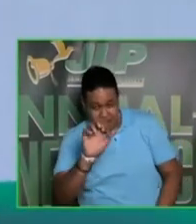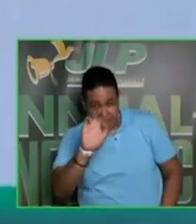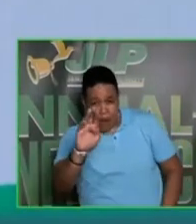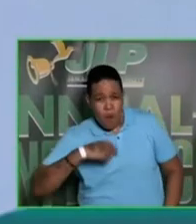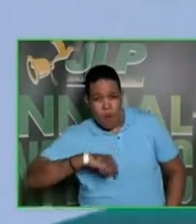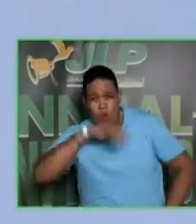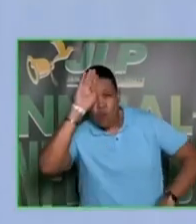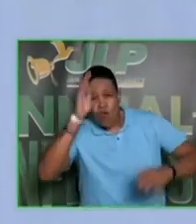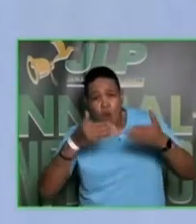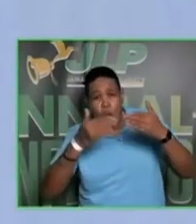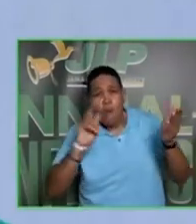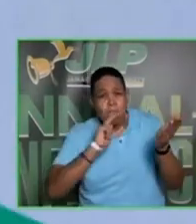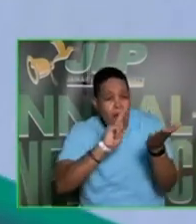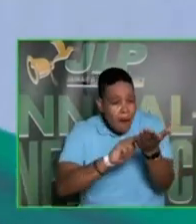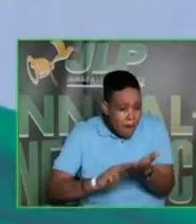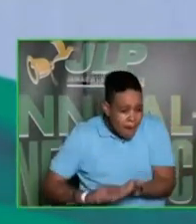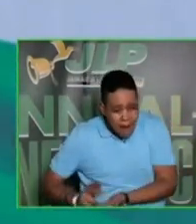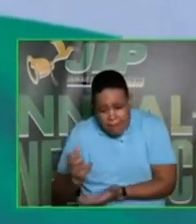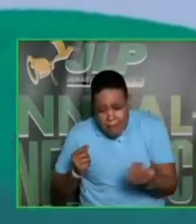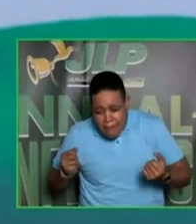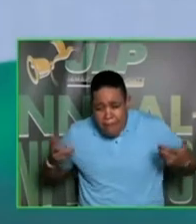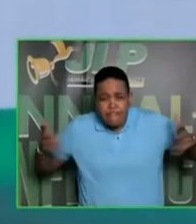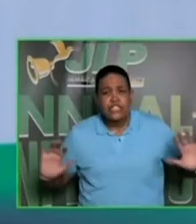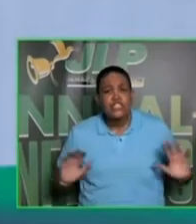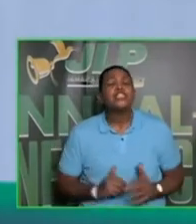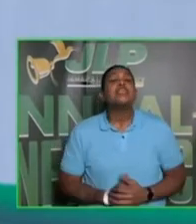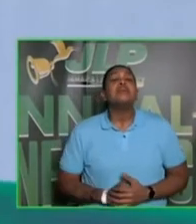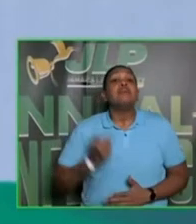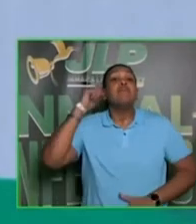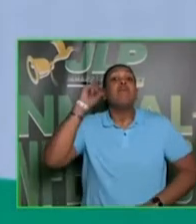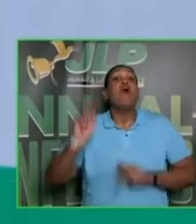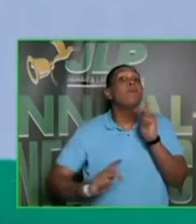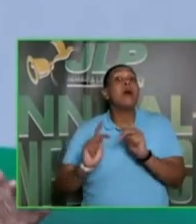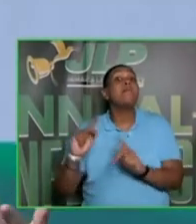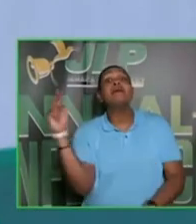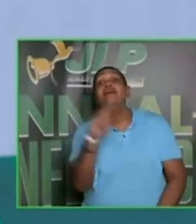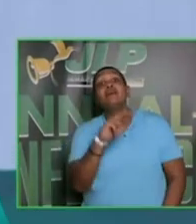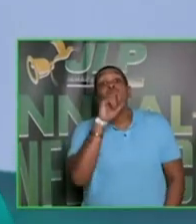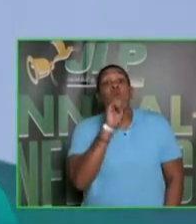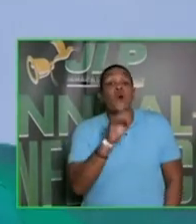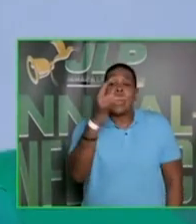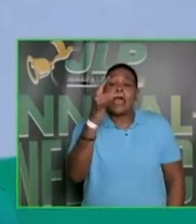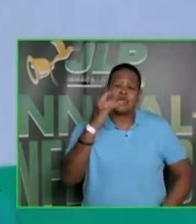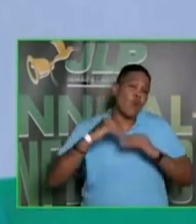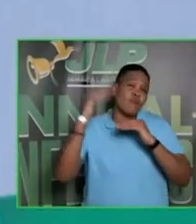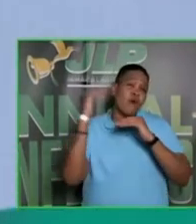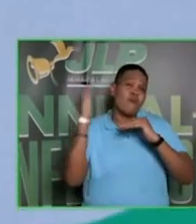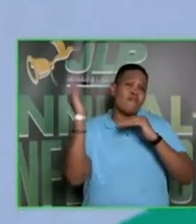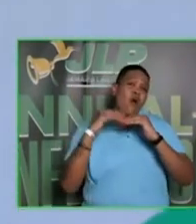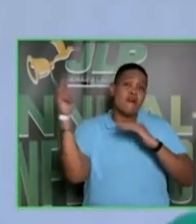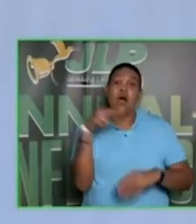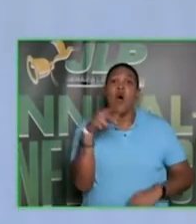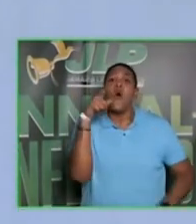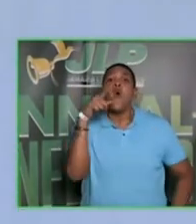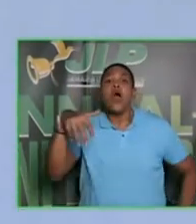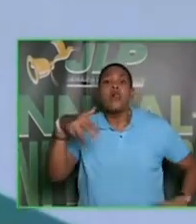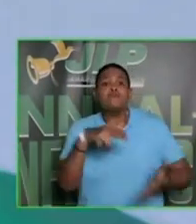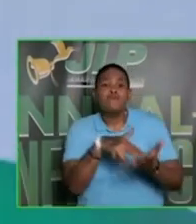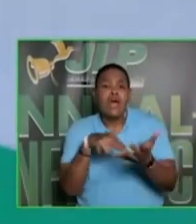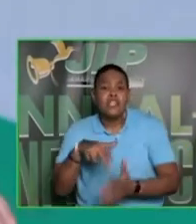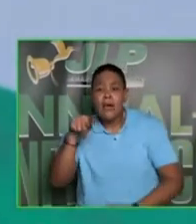will open applications for persons 18 years or older who are not registered